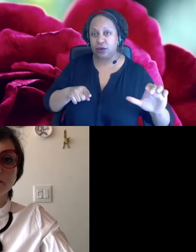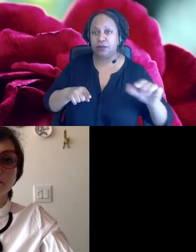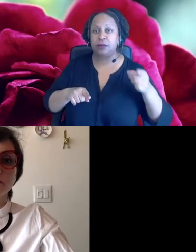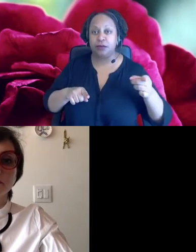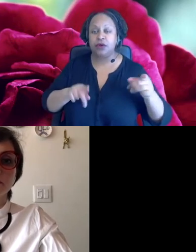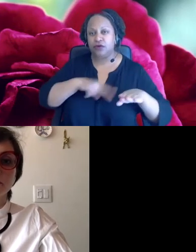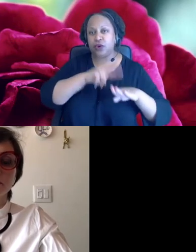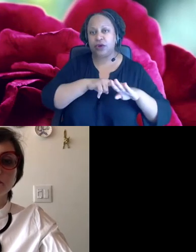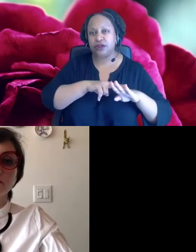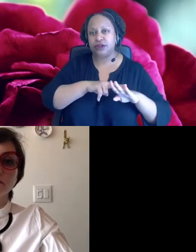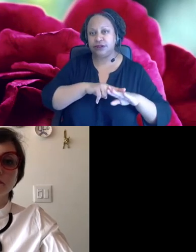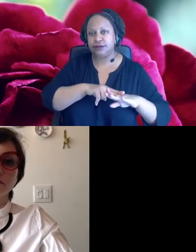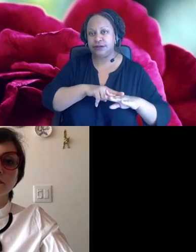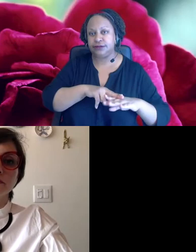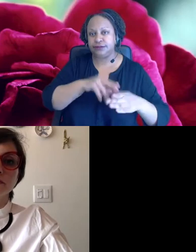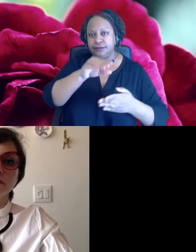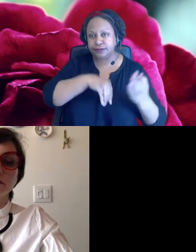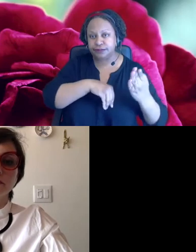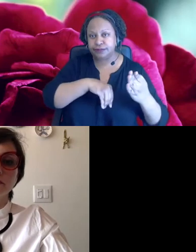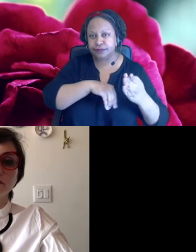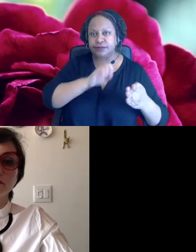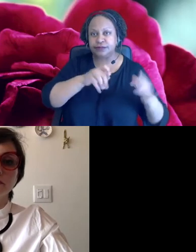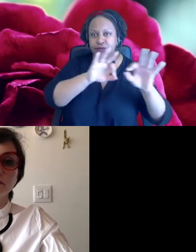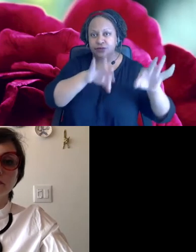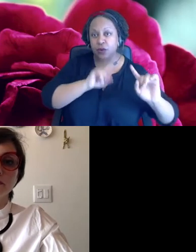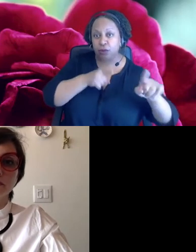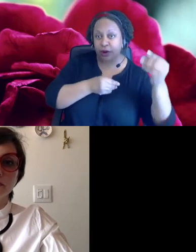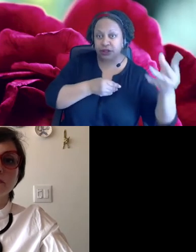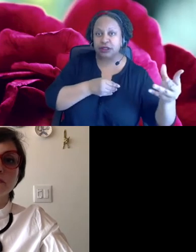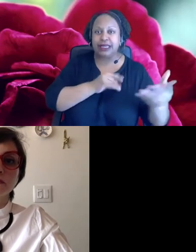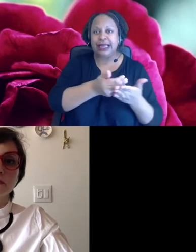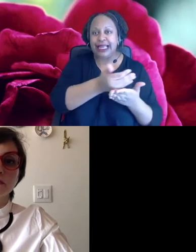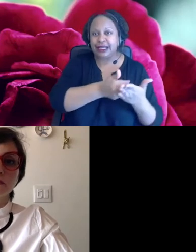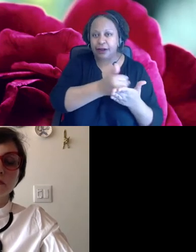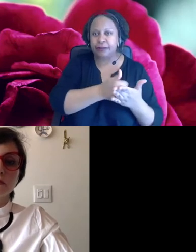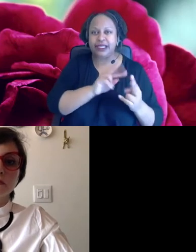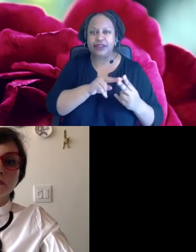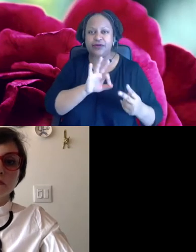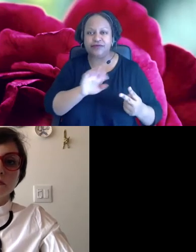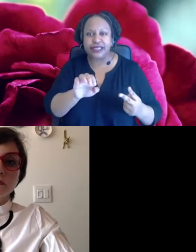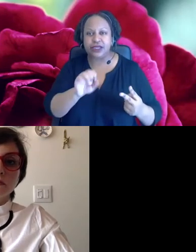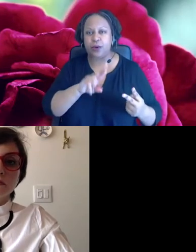that as income, and whatever you call it, a fee or